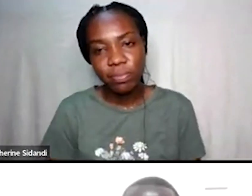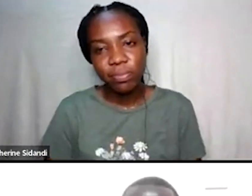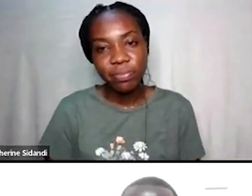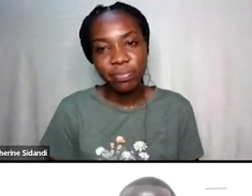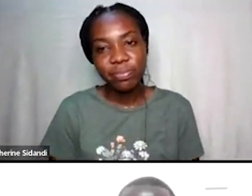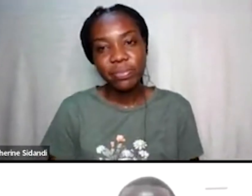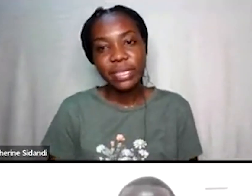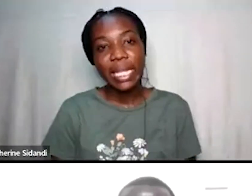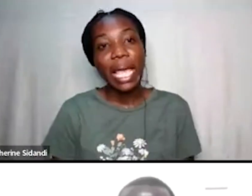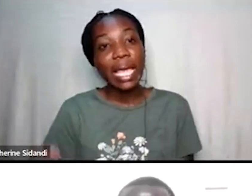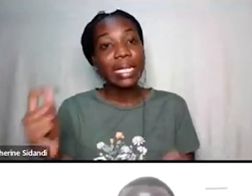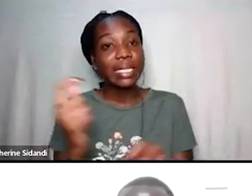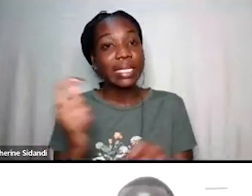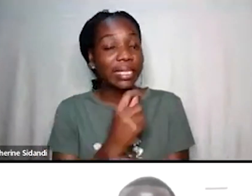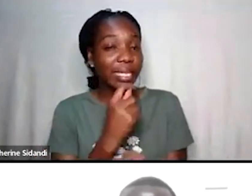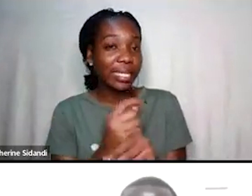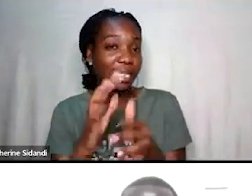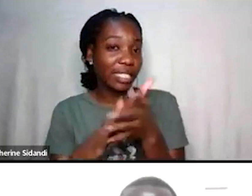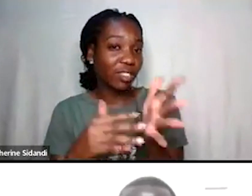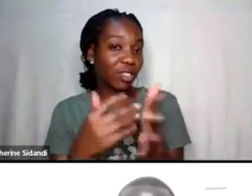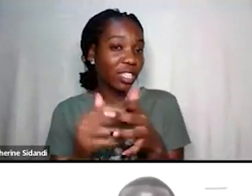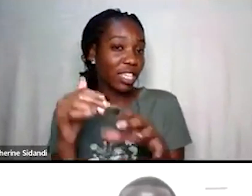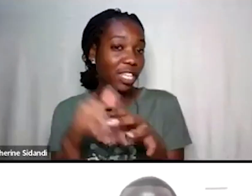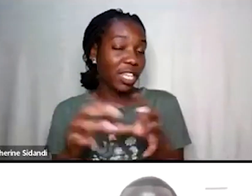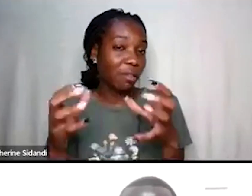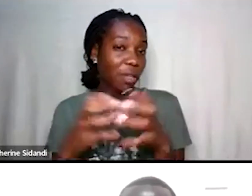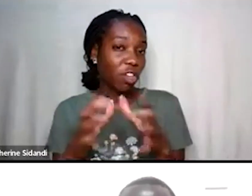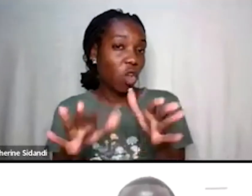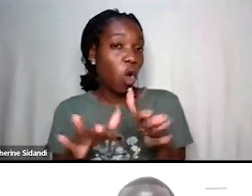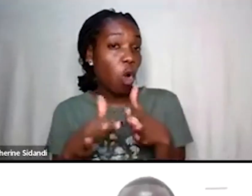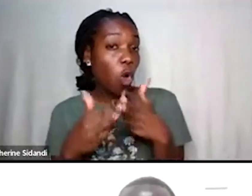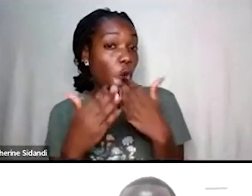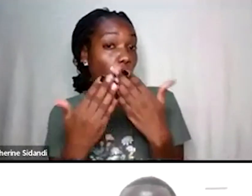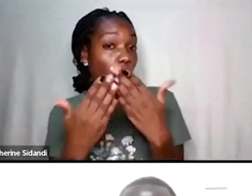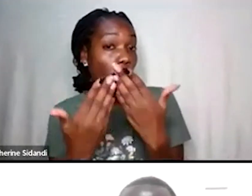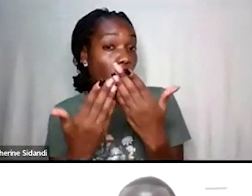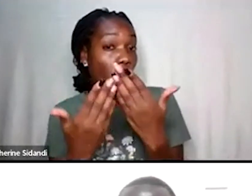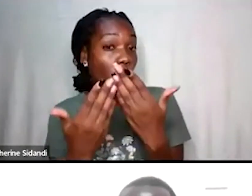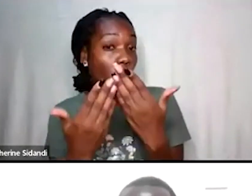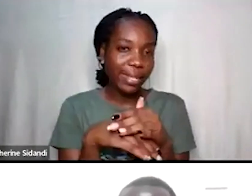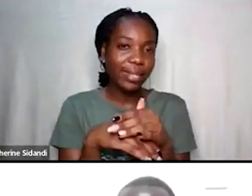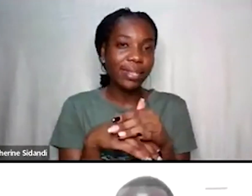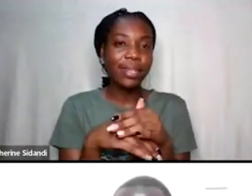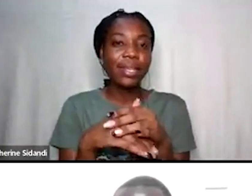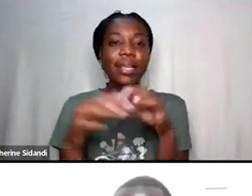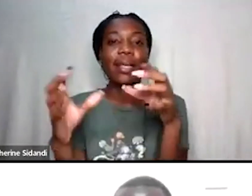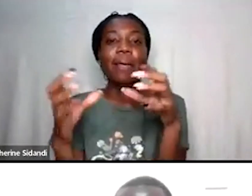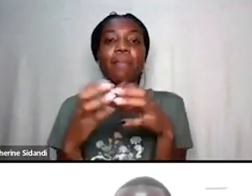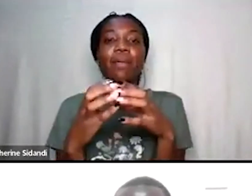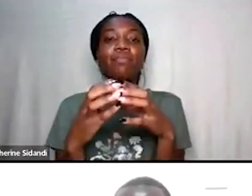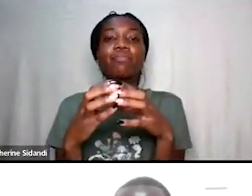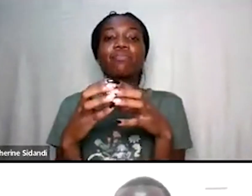trainings are networking within the company or networking in the company or something like that.